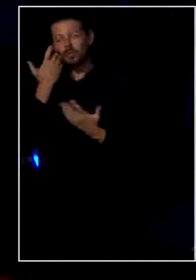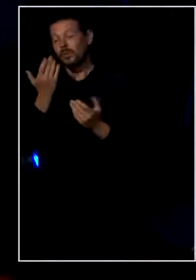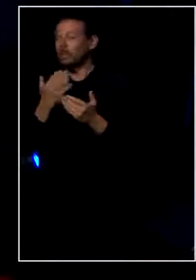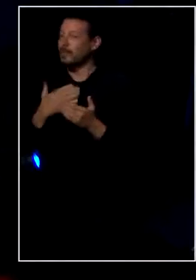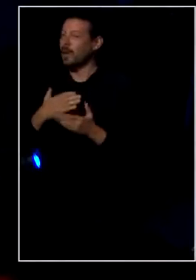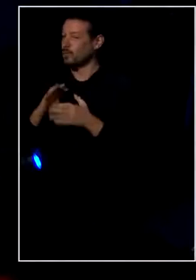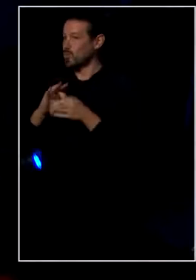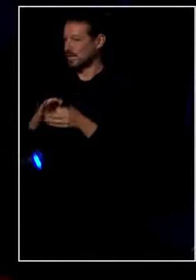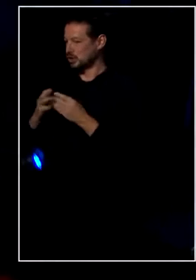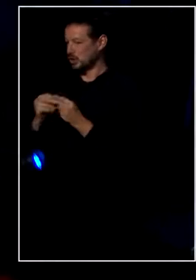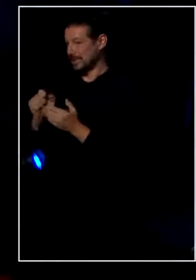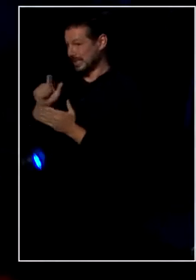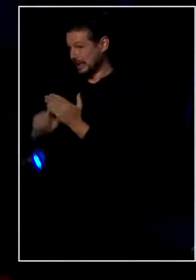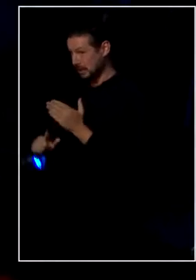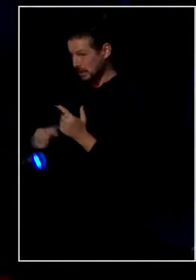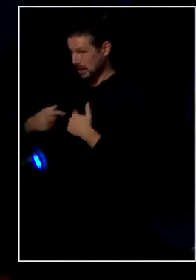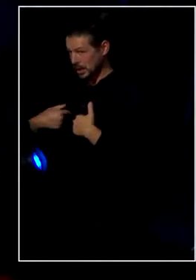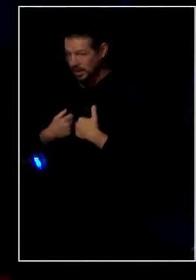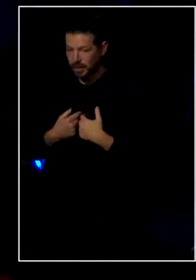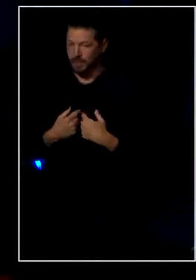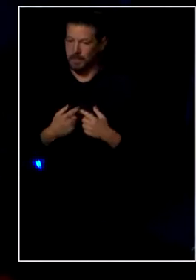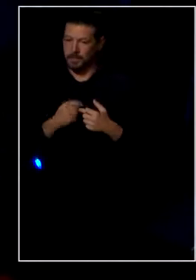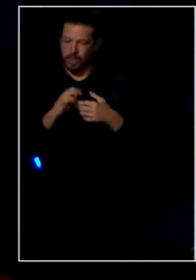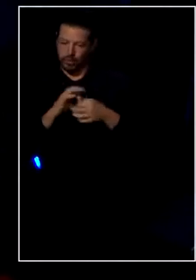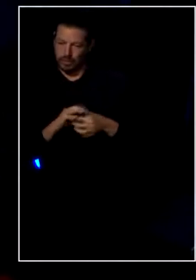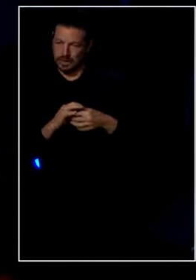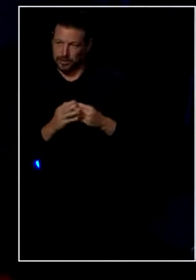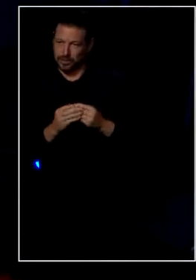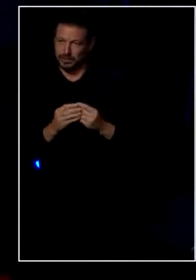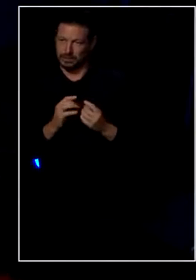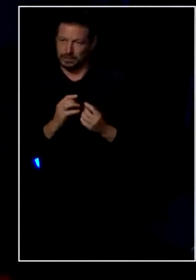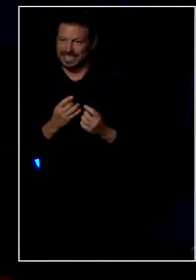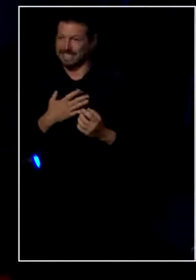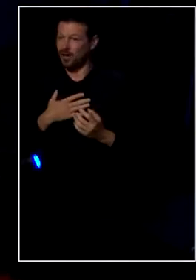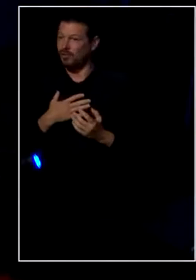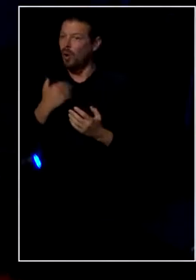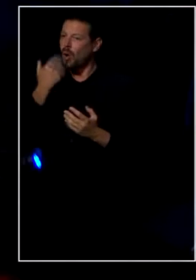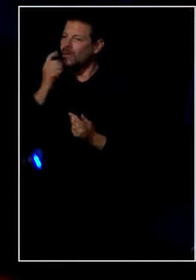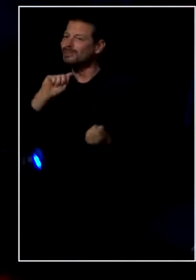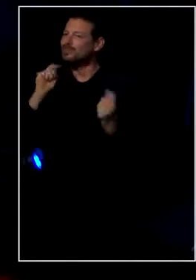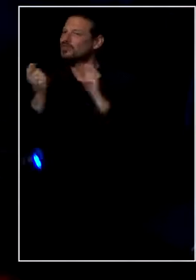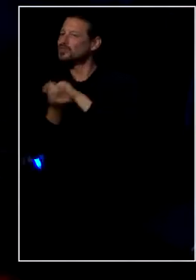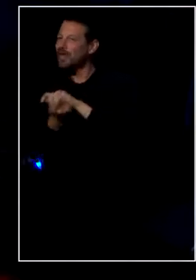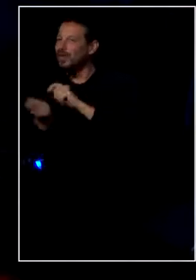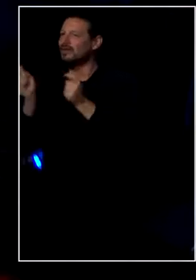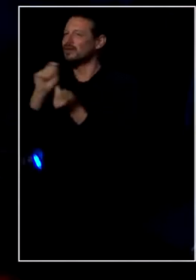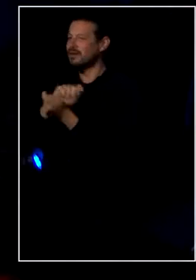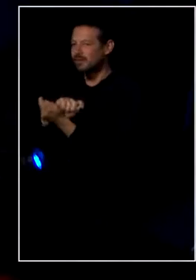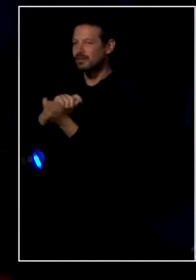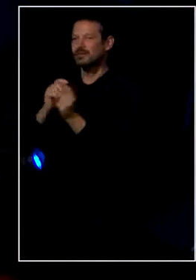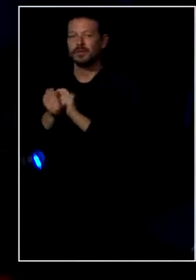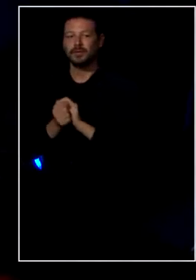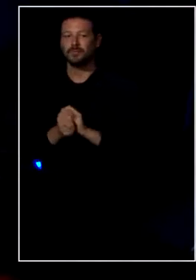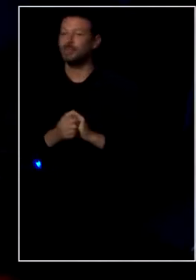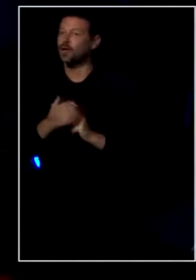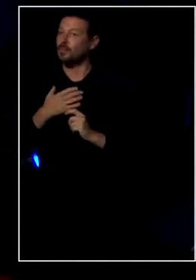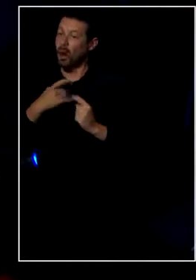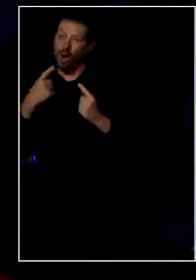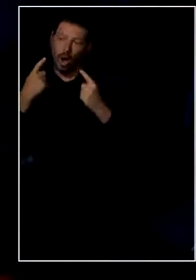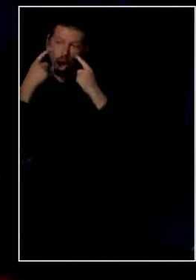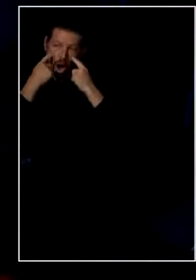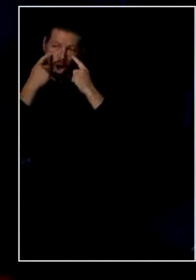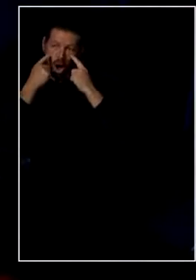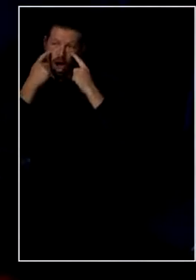disability and with myself in general is constantly evolving. So, and I feel that my eyesight and my relationship to